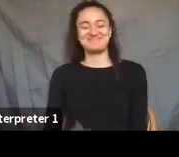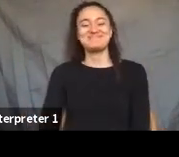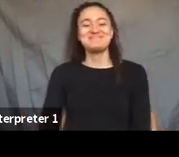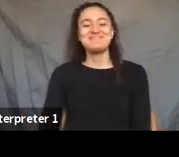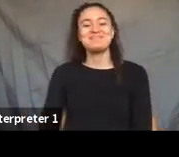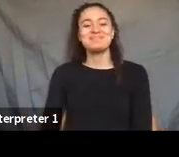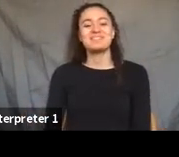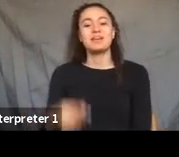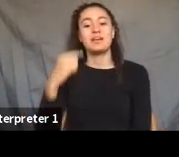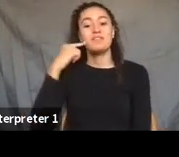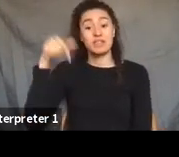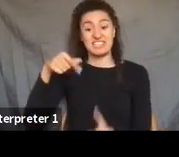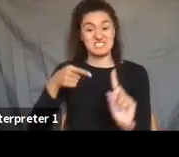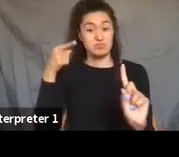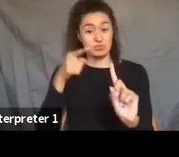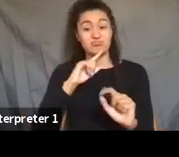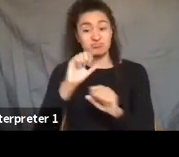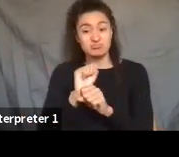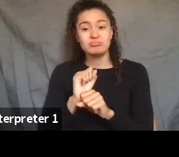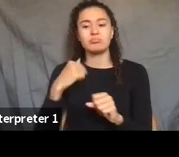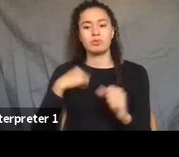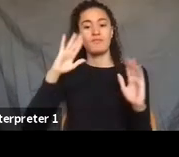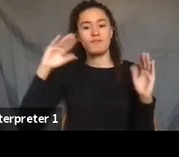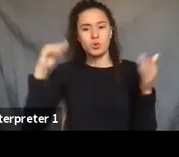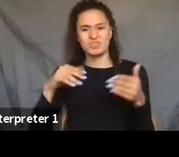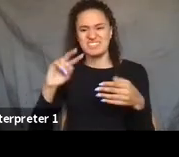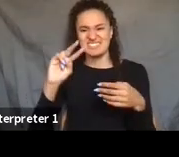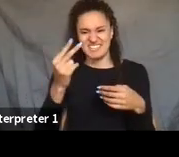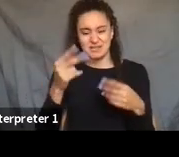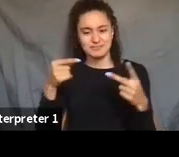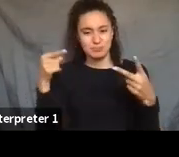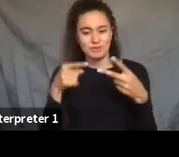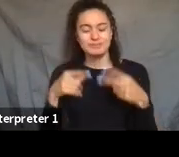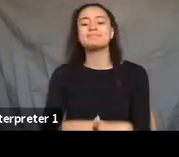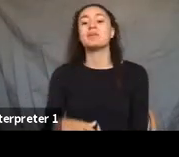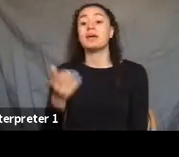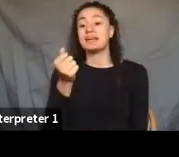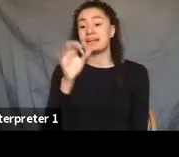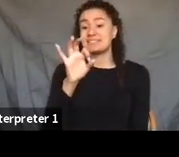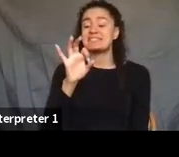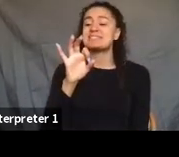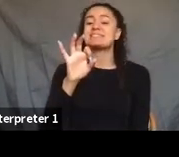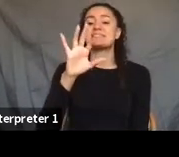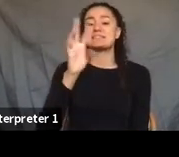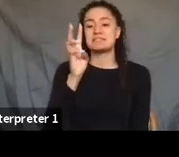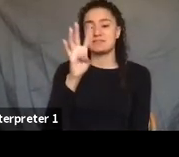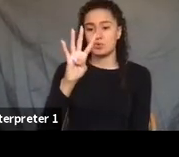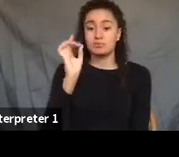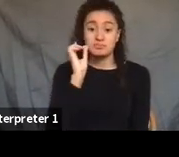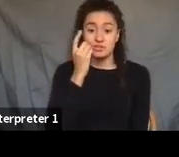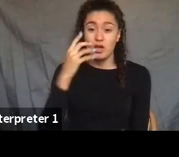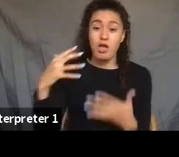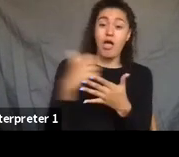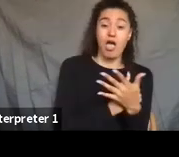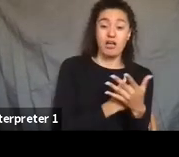For this point, really, I just want to focus on the second. So in 1964, Disneyland makes more money